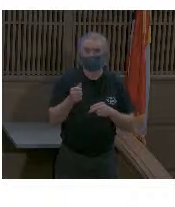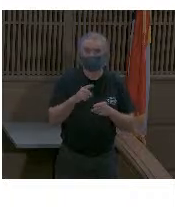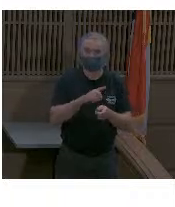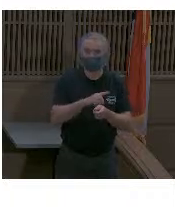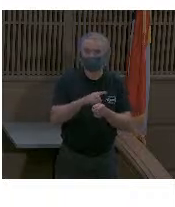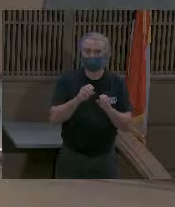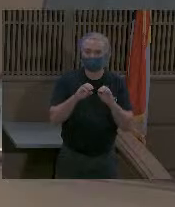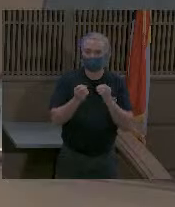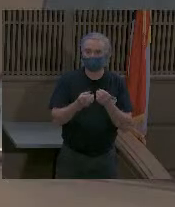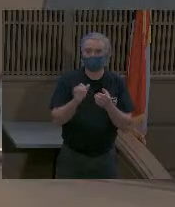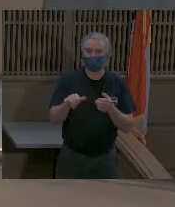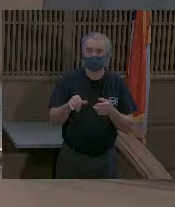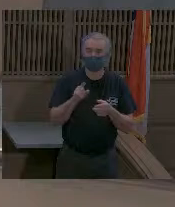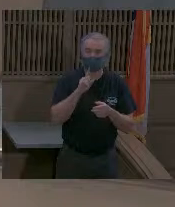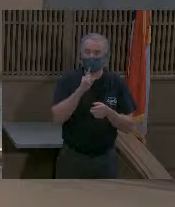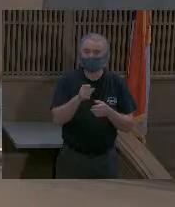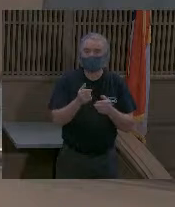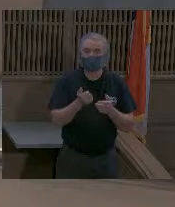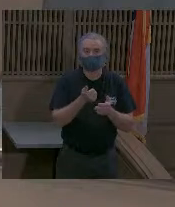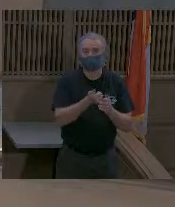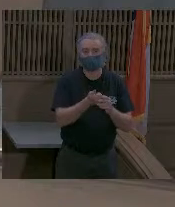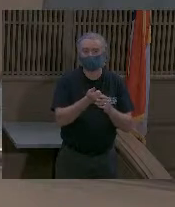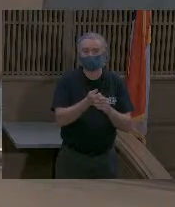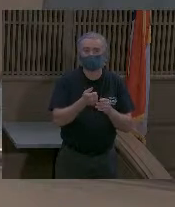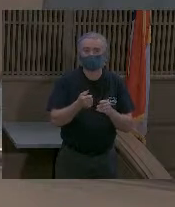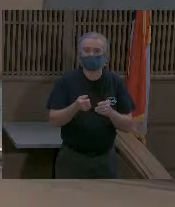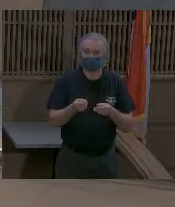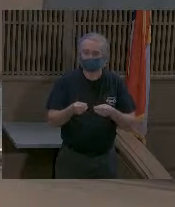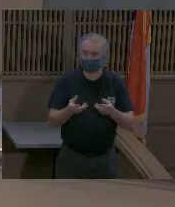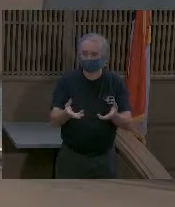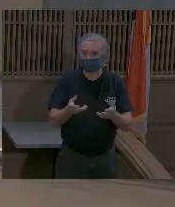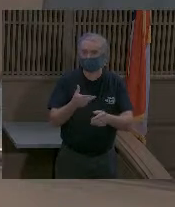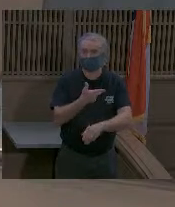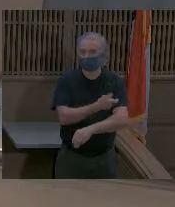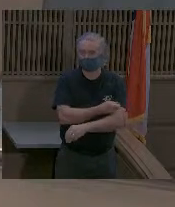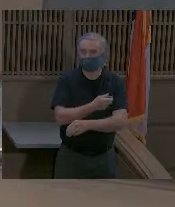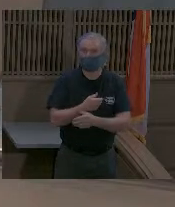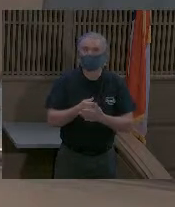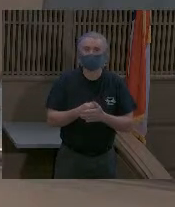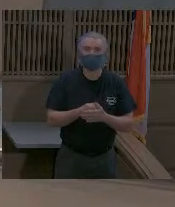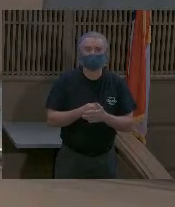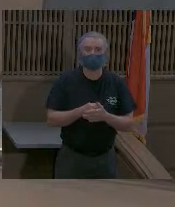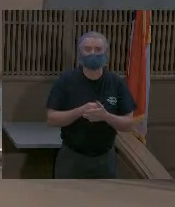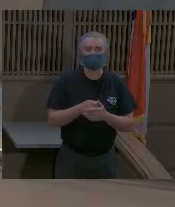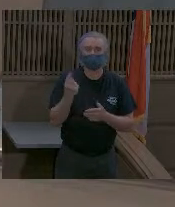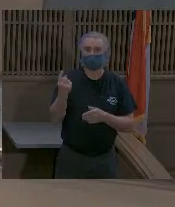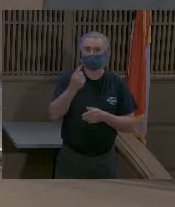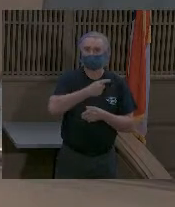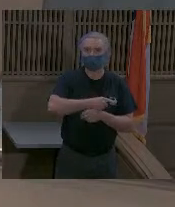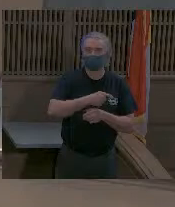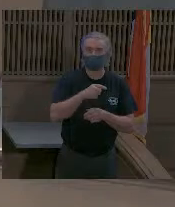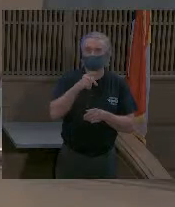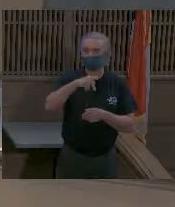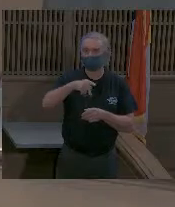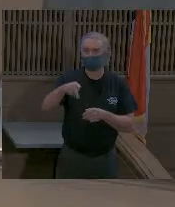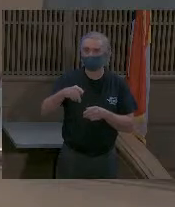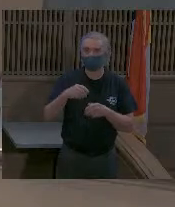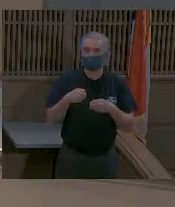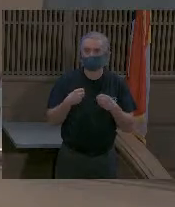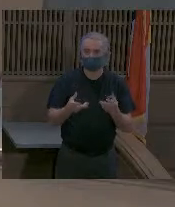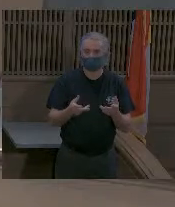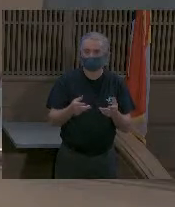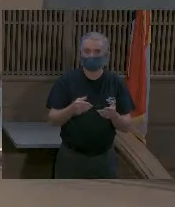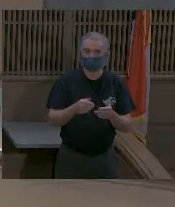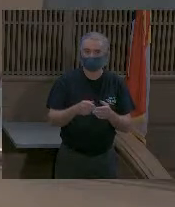other providers that are administering the vaccine. As of today, Phoebe has administered more